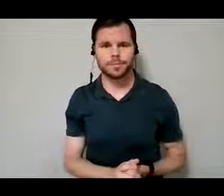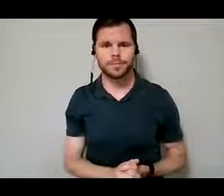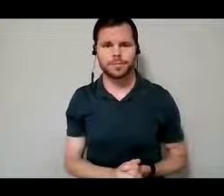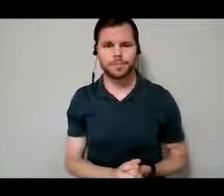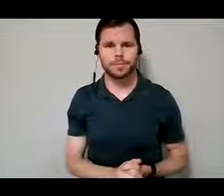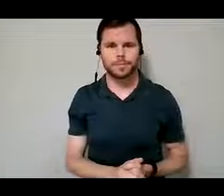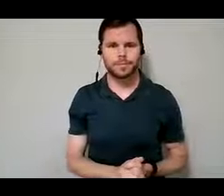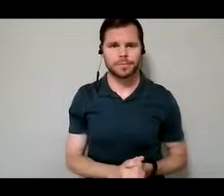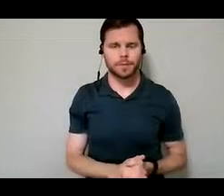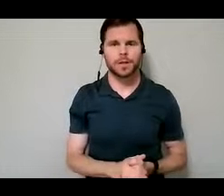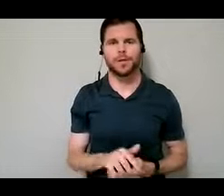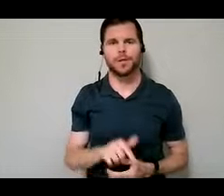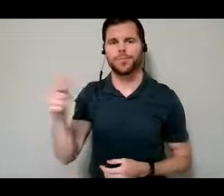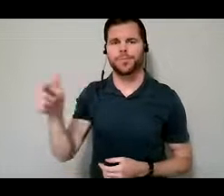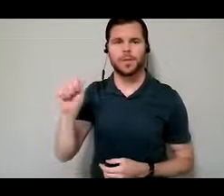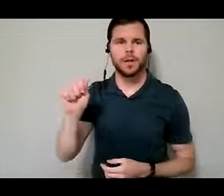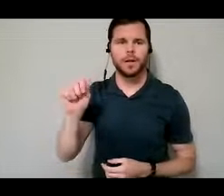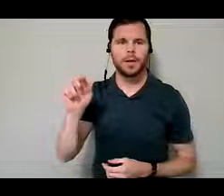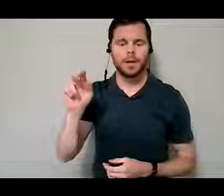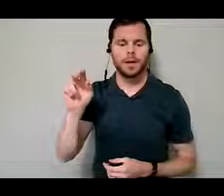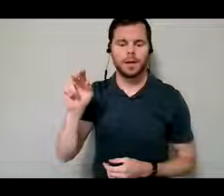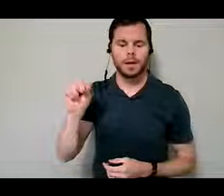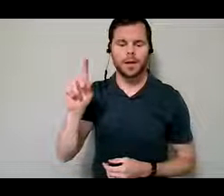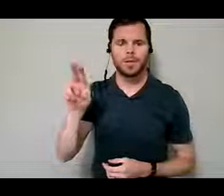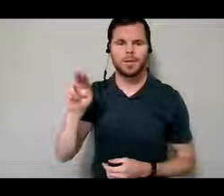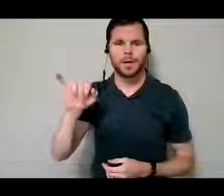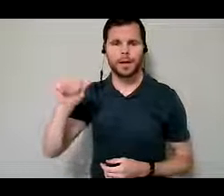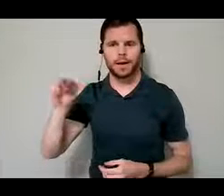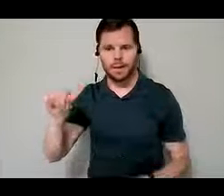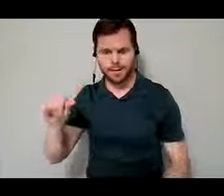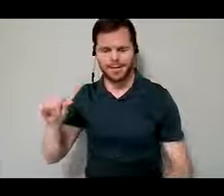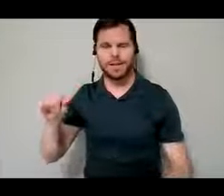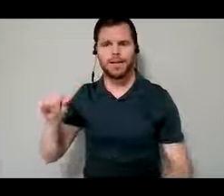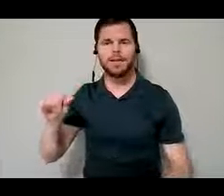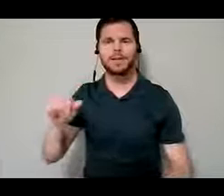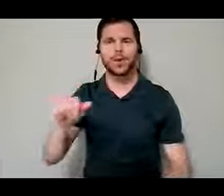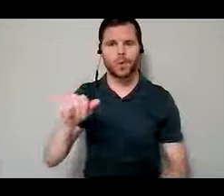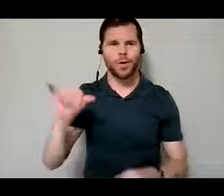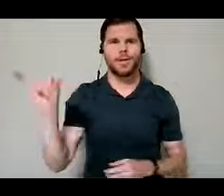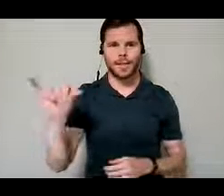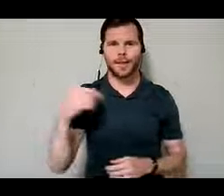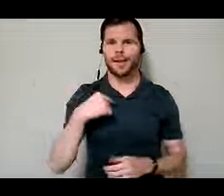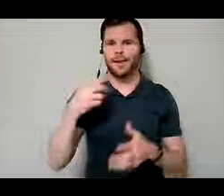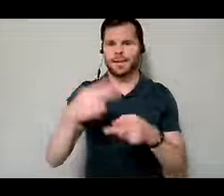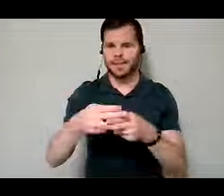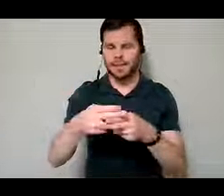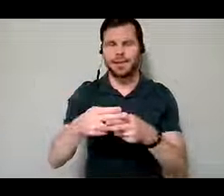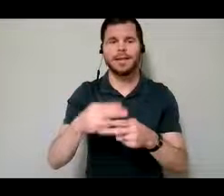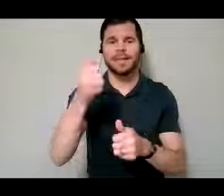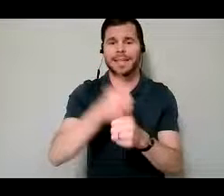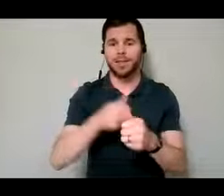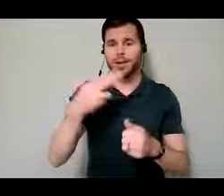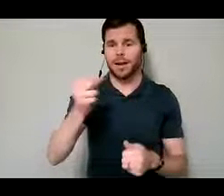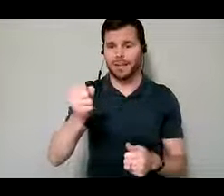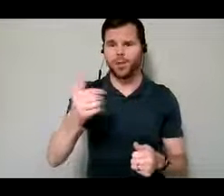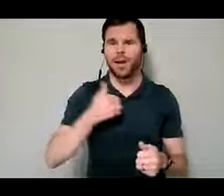All righty, so as Sarah mentioned, each high school has a series, and these are all clickable links that you